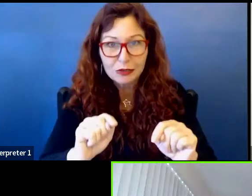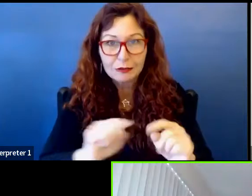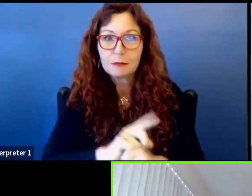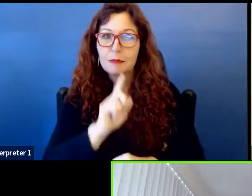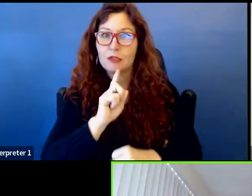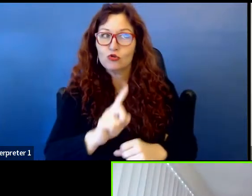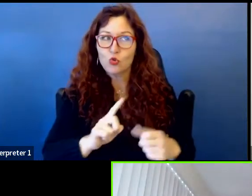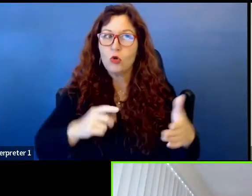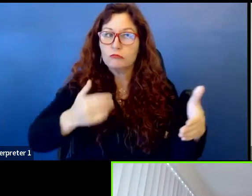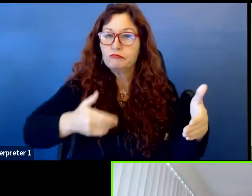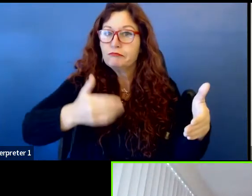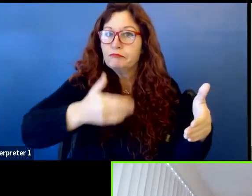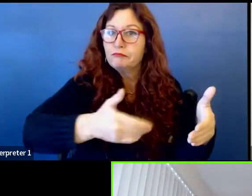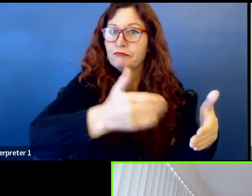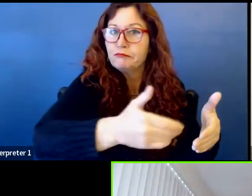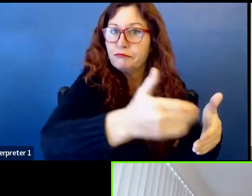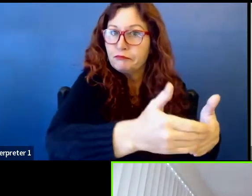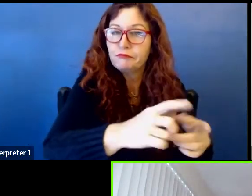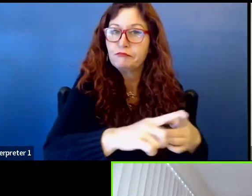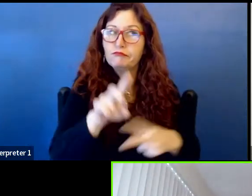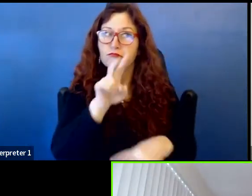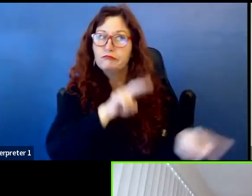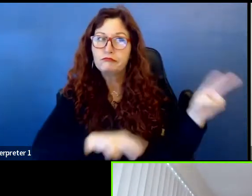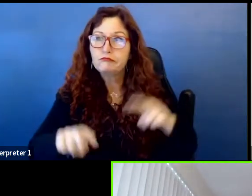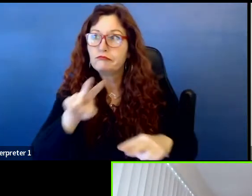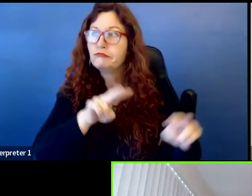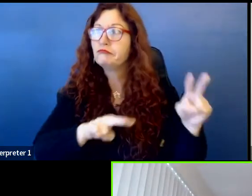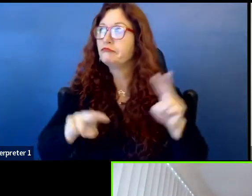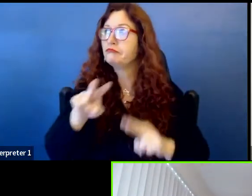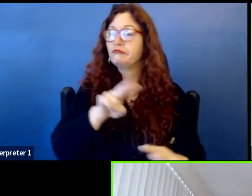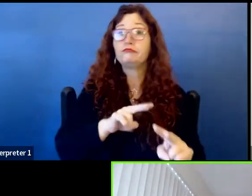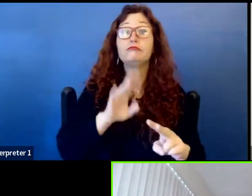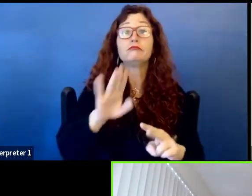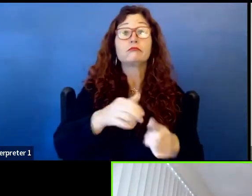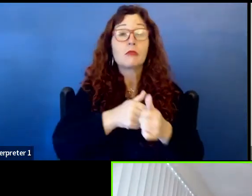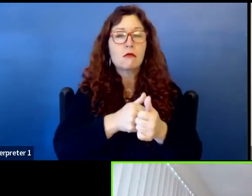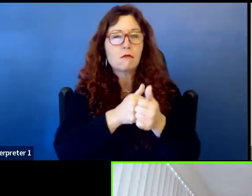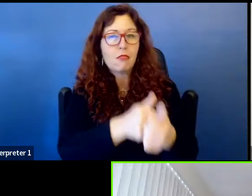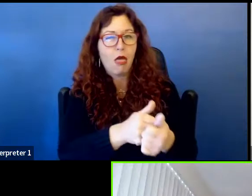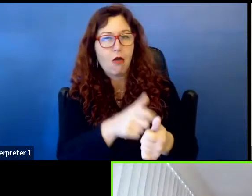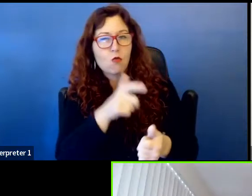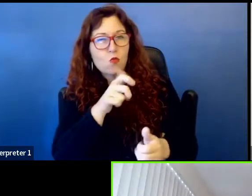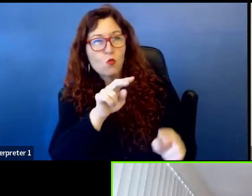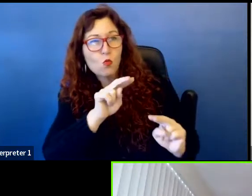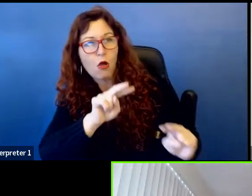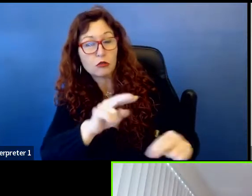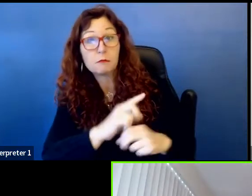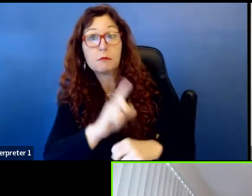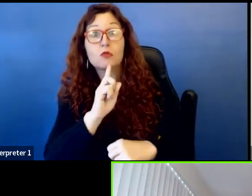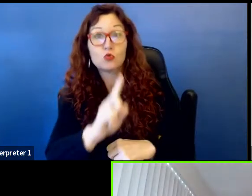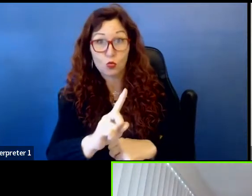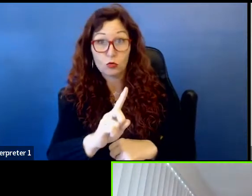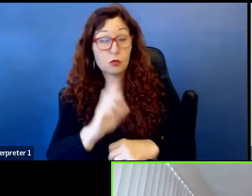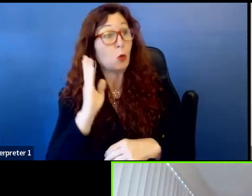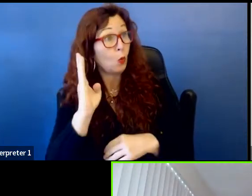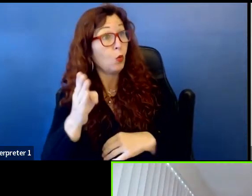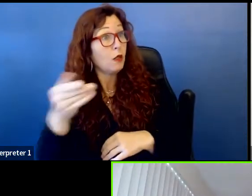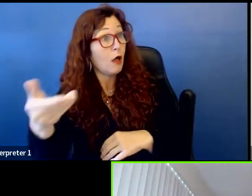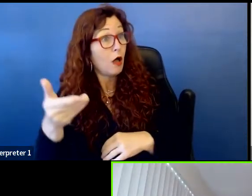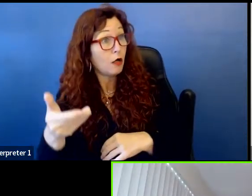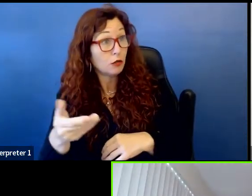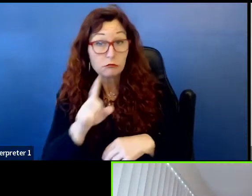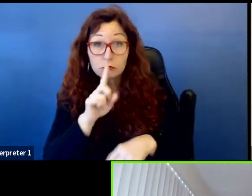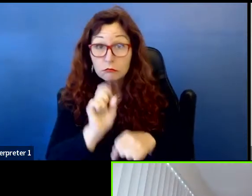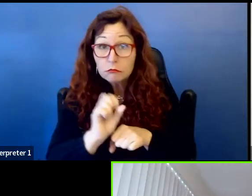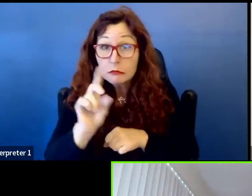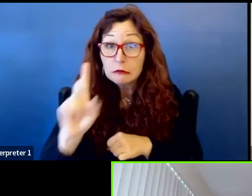community to have what we call the community compliance monitoring project and so that um also has support from the